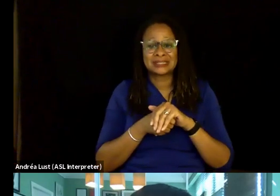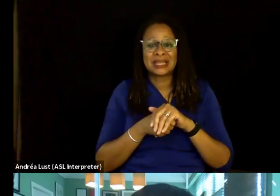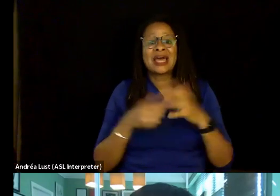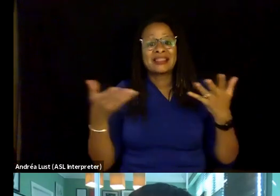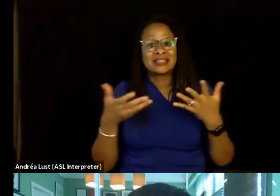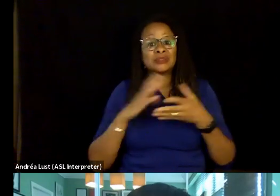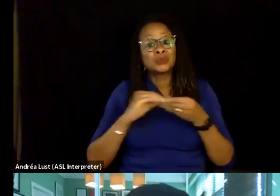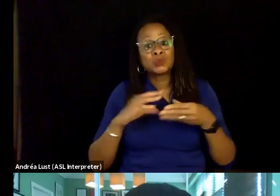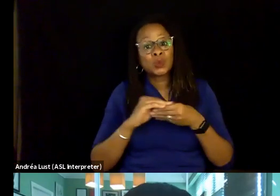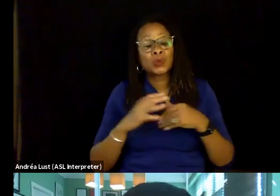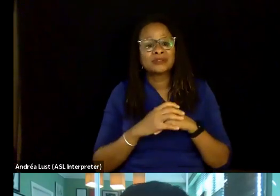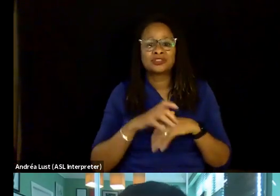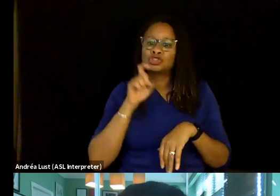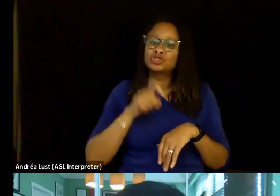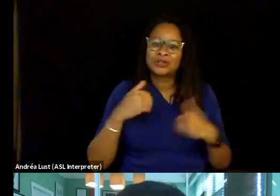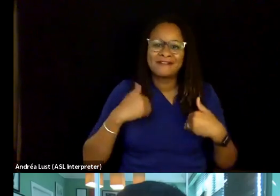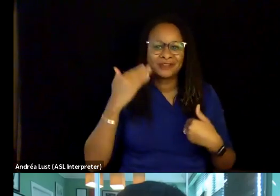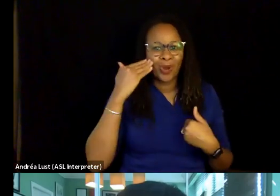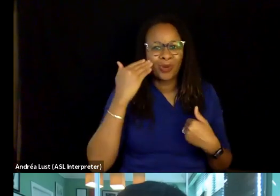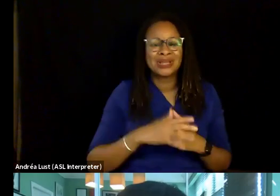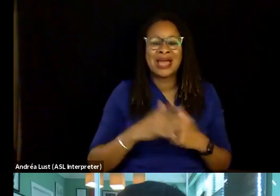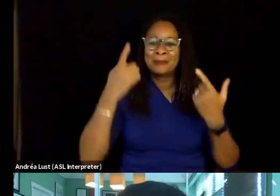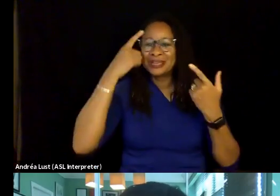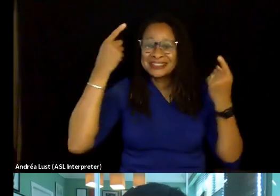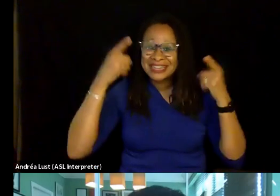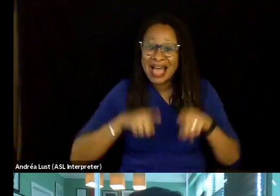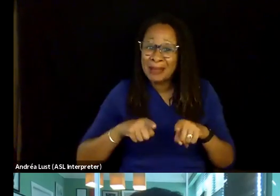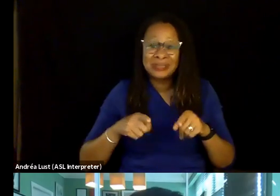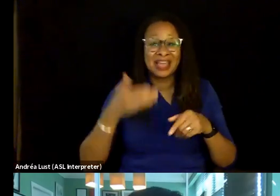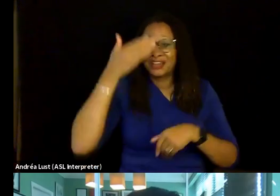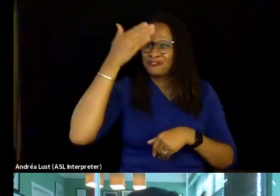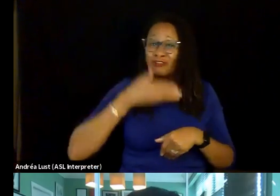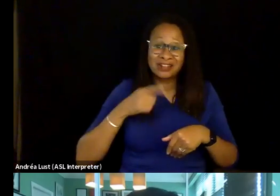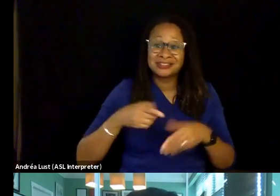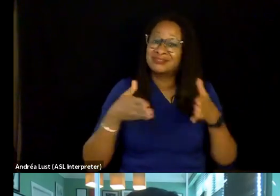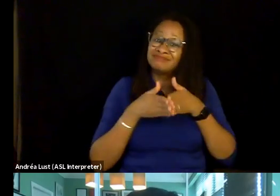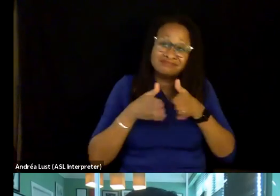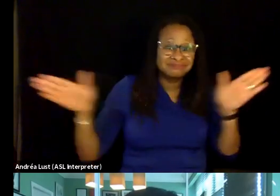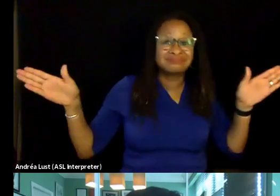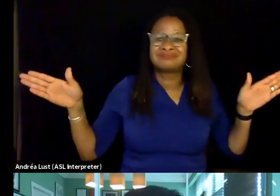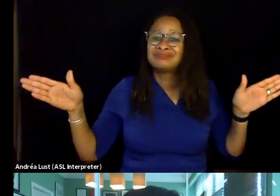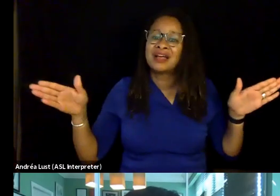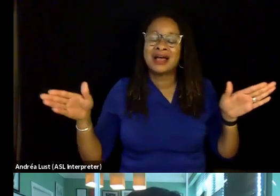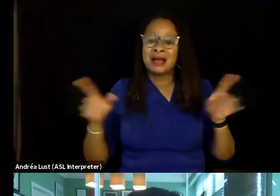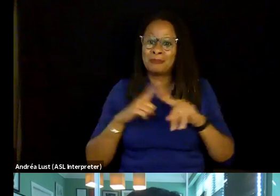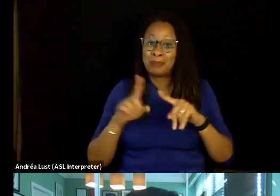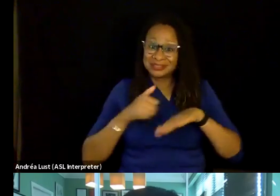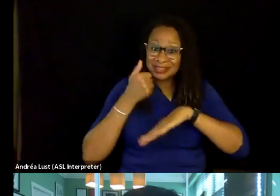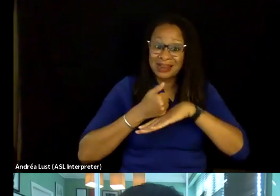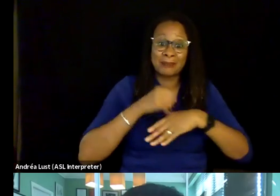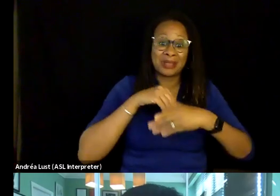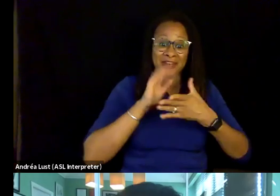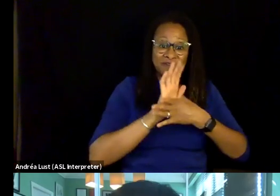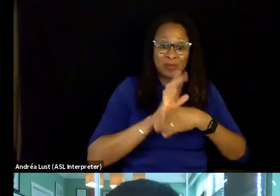story that they should have known because it happened out in the open. But I think putting it together in a film like that, where you connect the